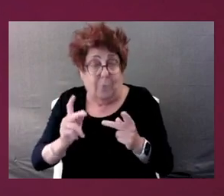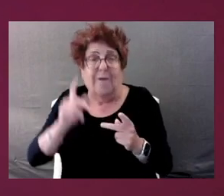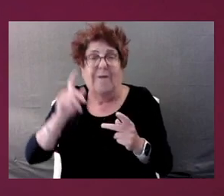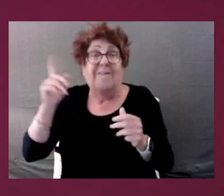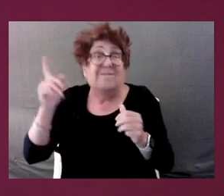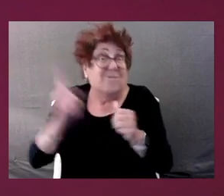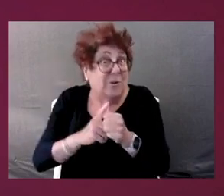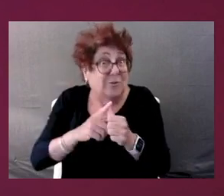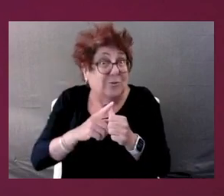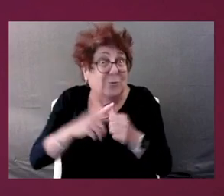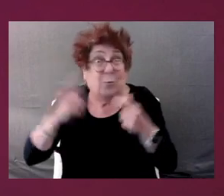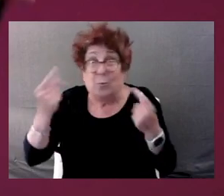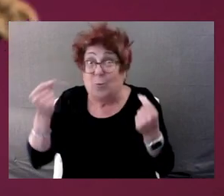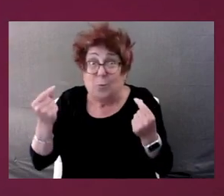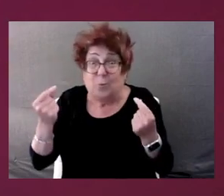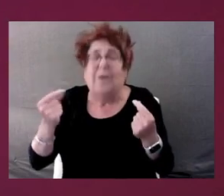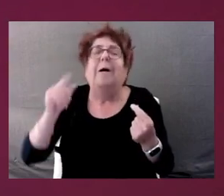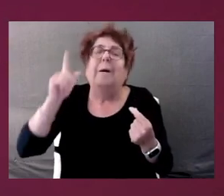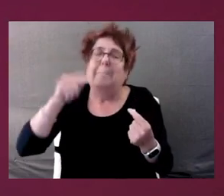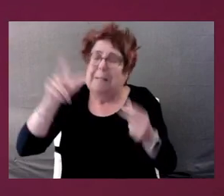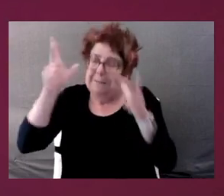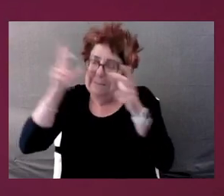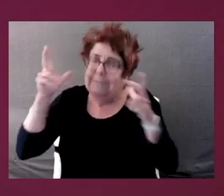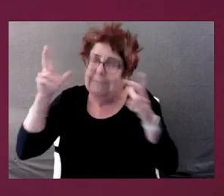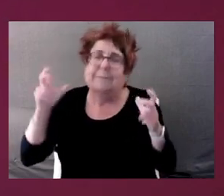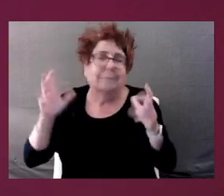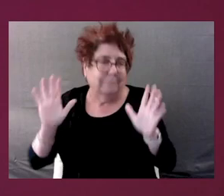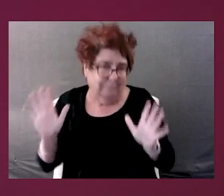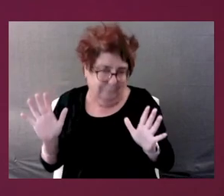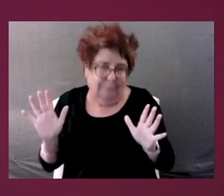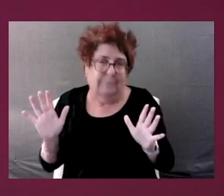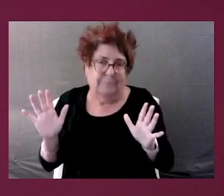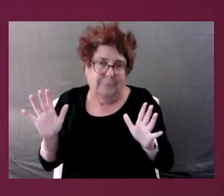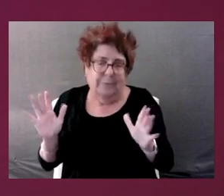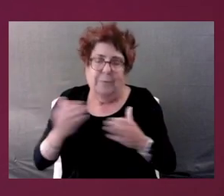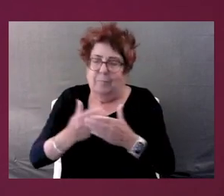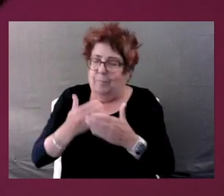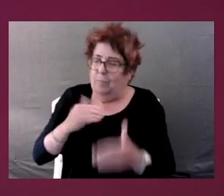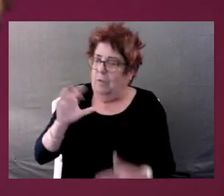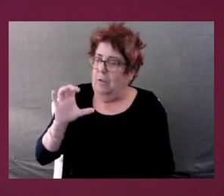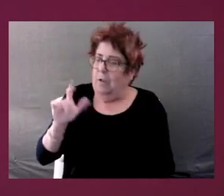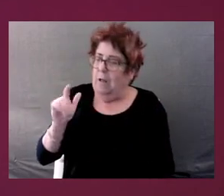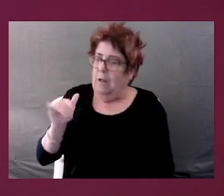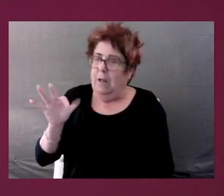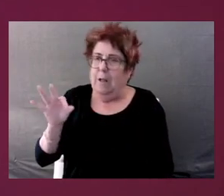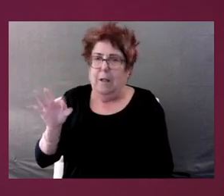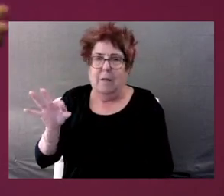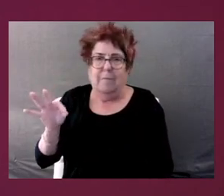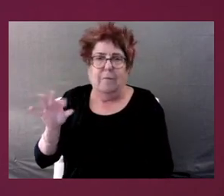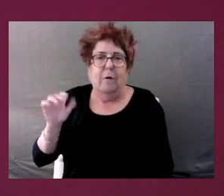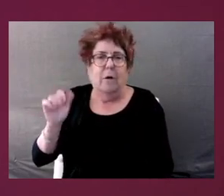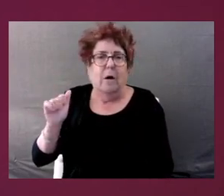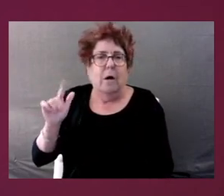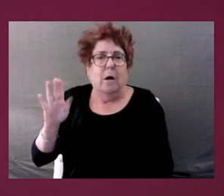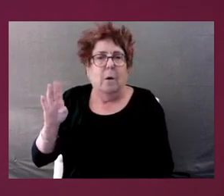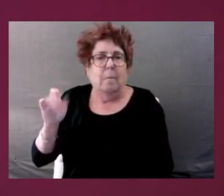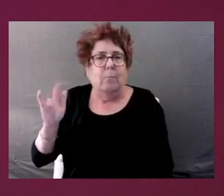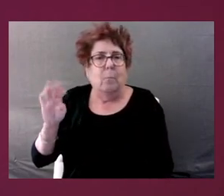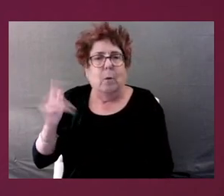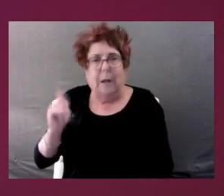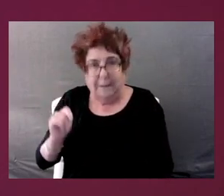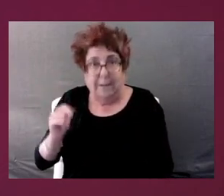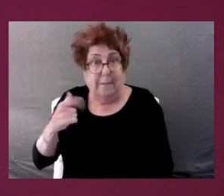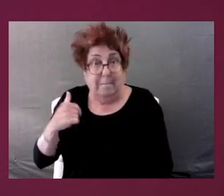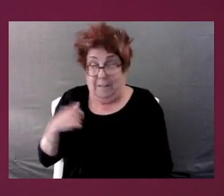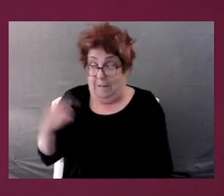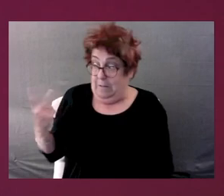listen. You have to be able to listen to people. Before Cliff Albright and I created Black Voters Matter, for months, we literally